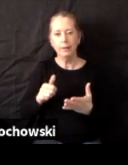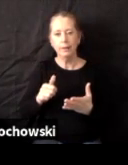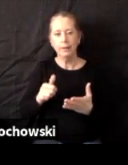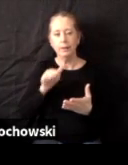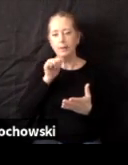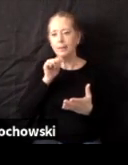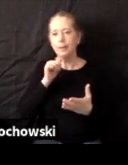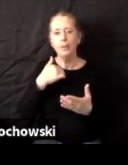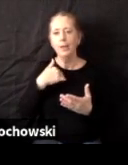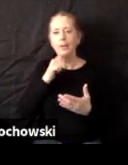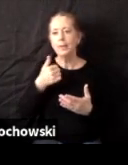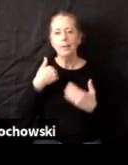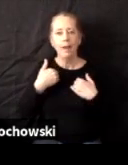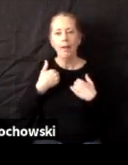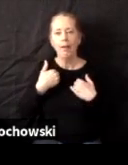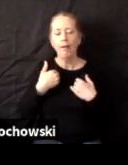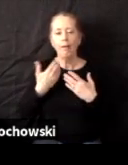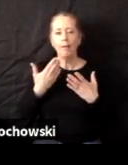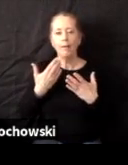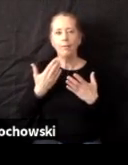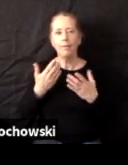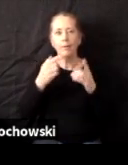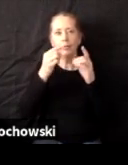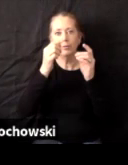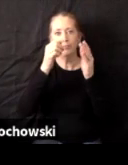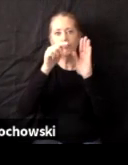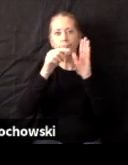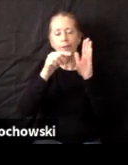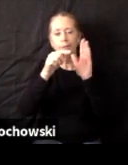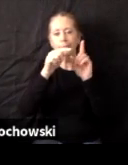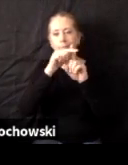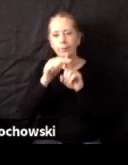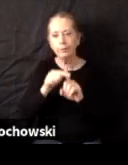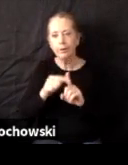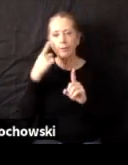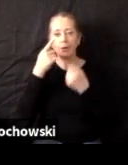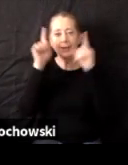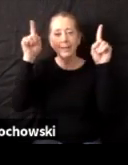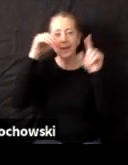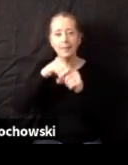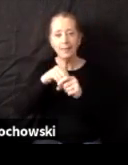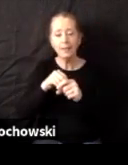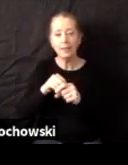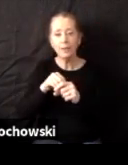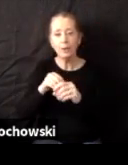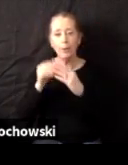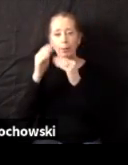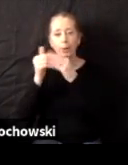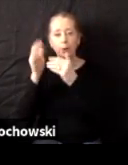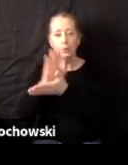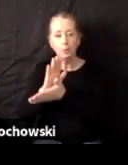in the 196 Online model? Do you know if there's kind of an option for how we can ensure that they're successful?